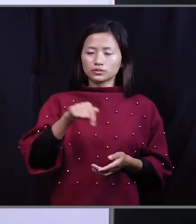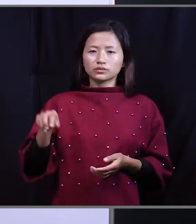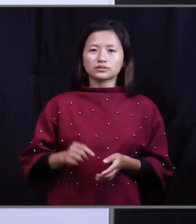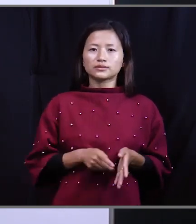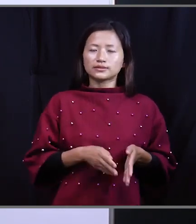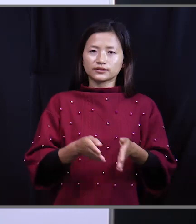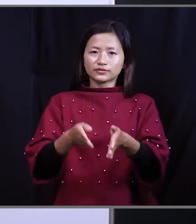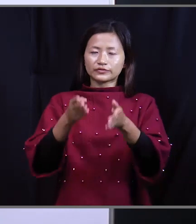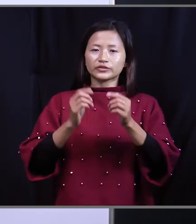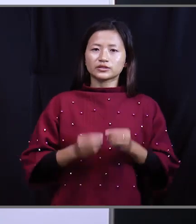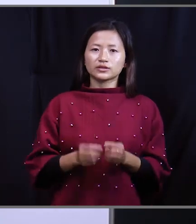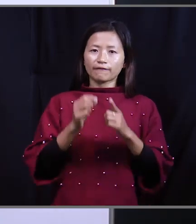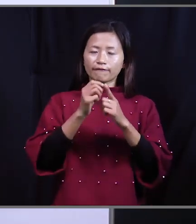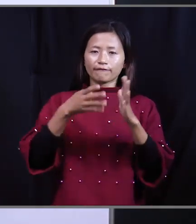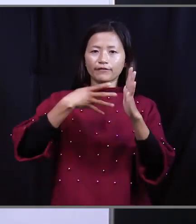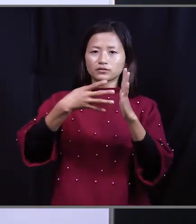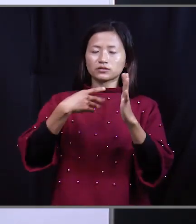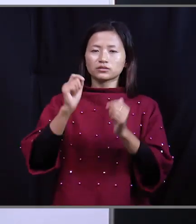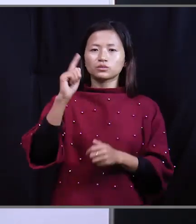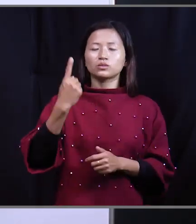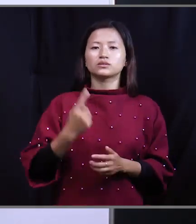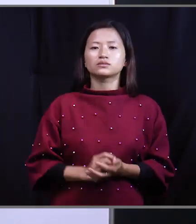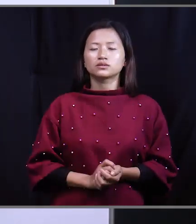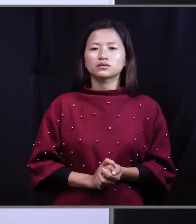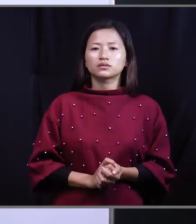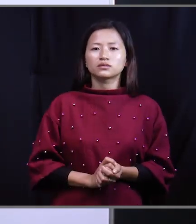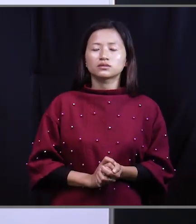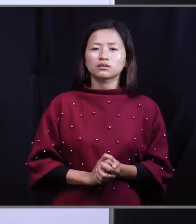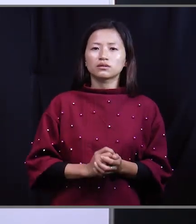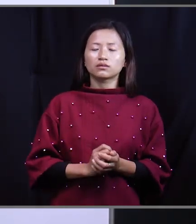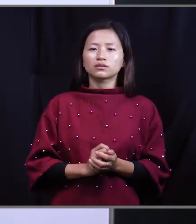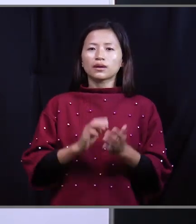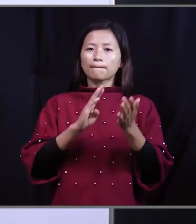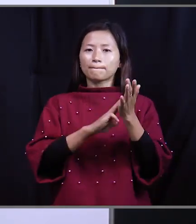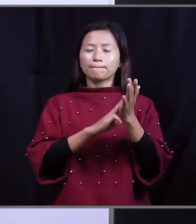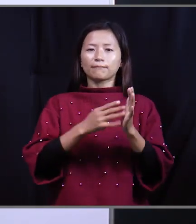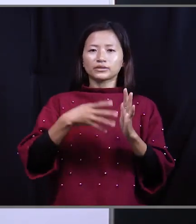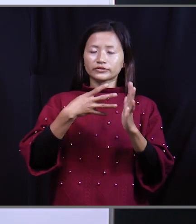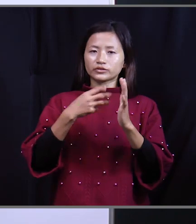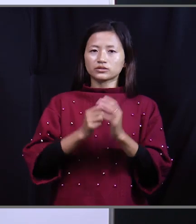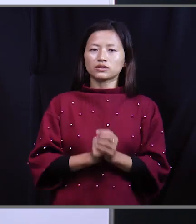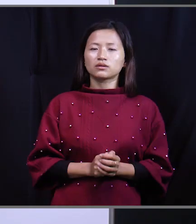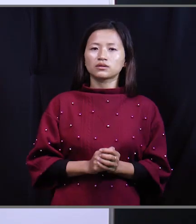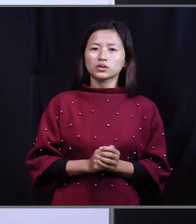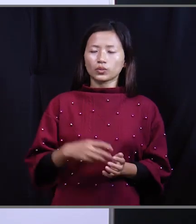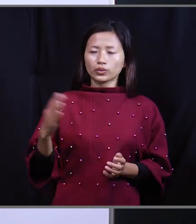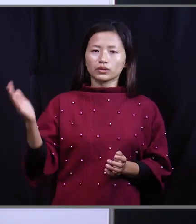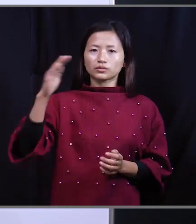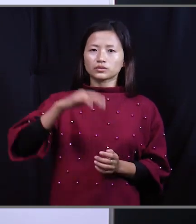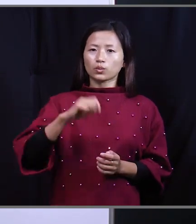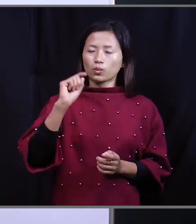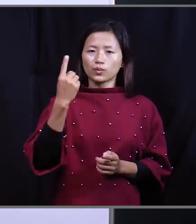phase called the metaphase 1. You know, right? Prophase after prophase is metaphase. So now comes the metaphase